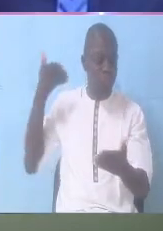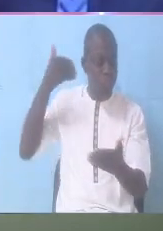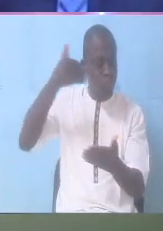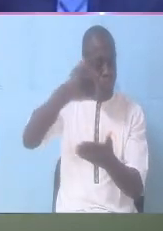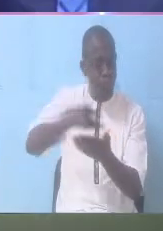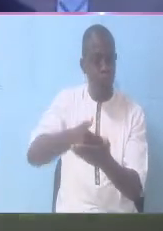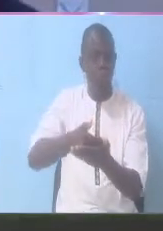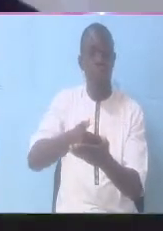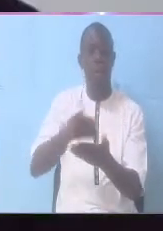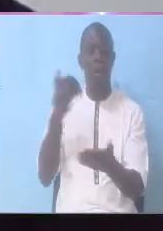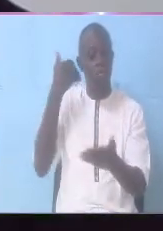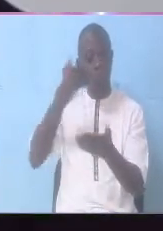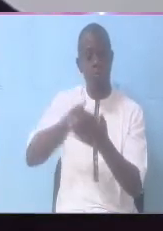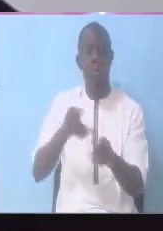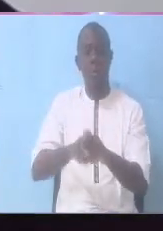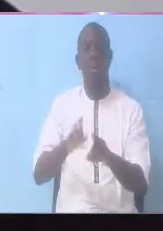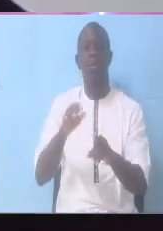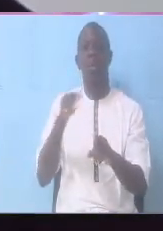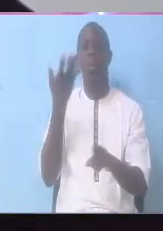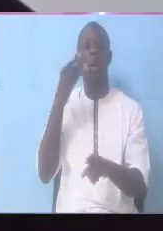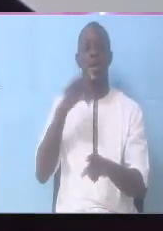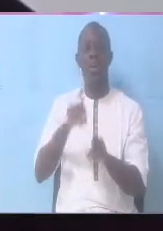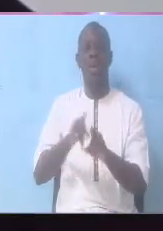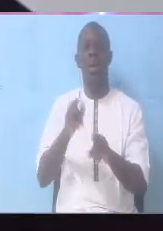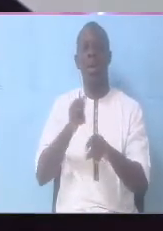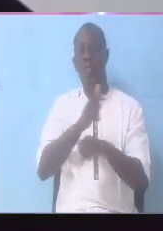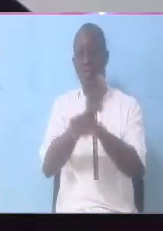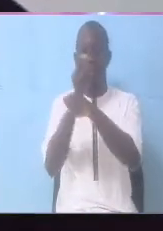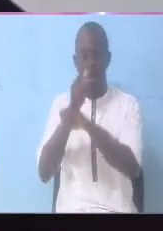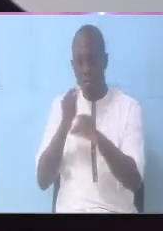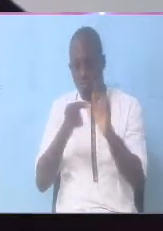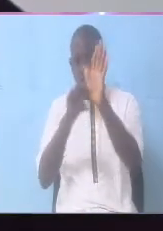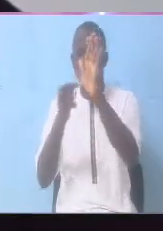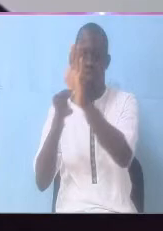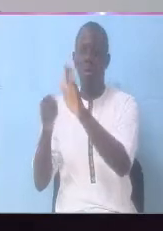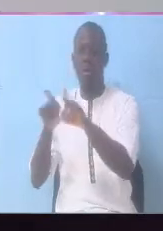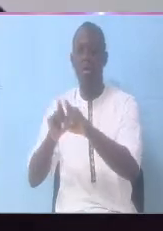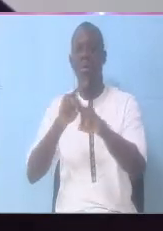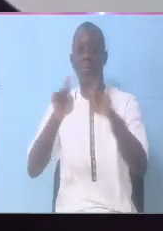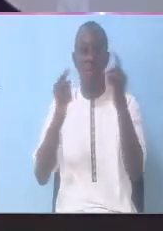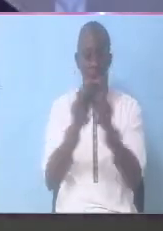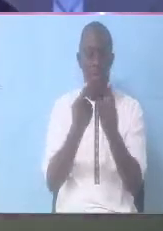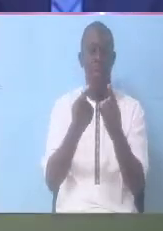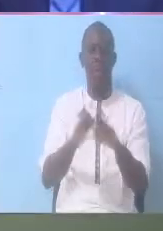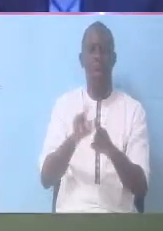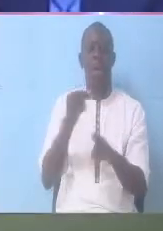name here as part of those who were part of it, to be honest, because it's need to know basic. I have no idea who and who was there.